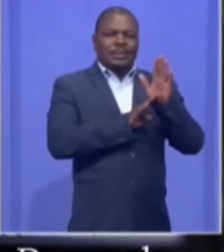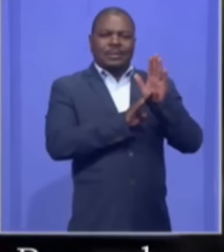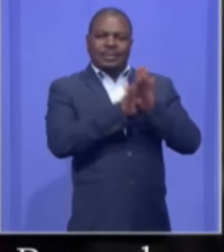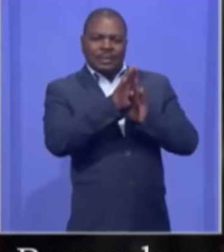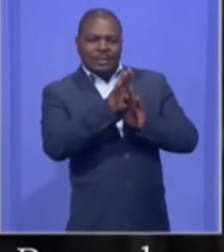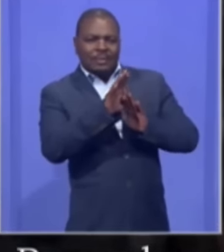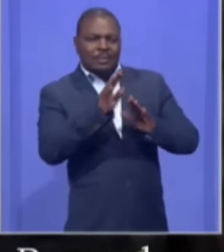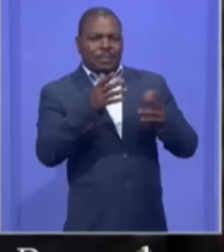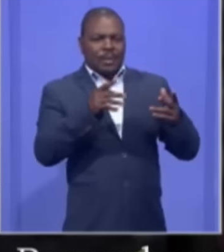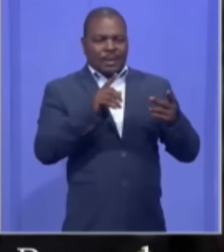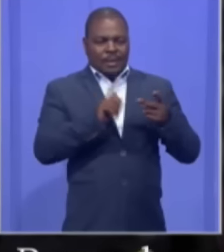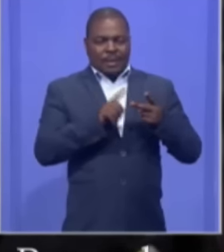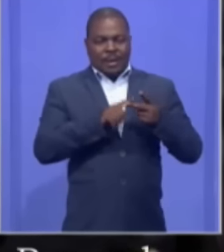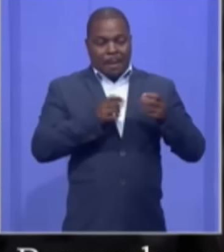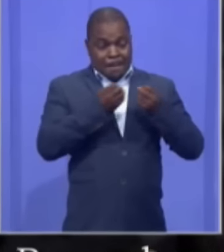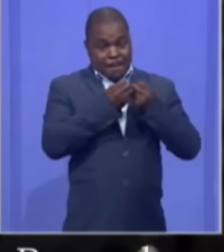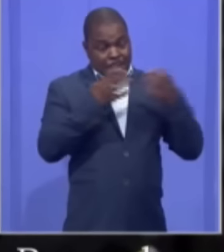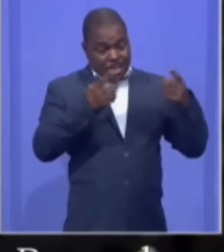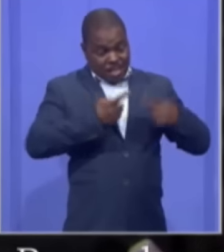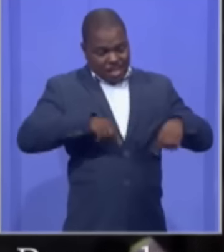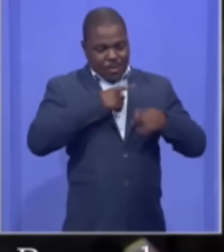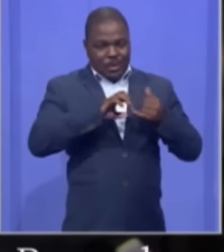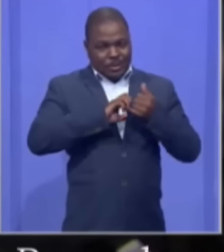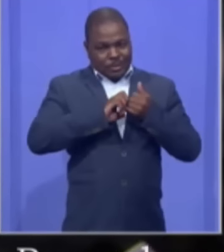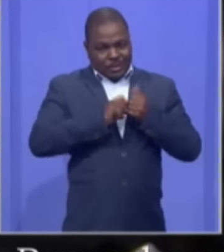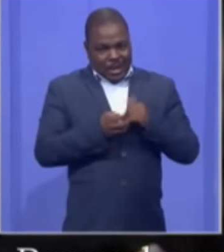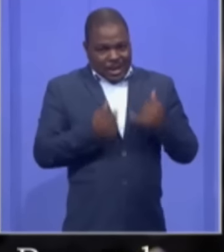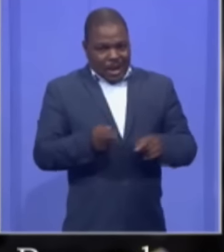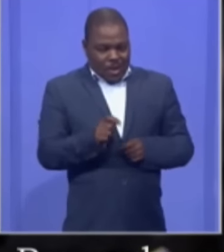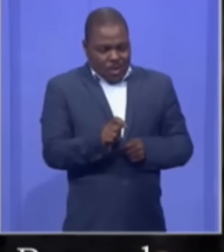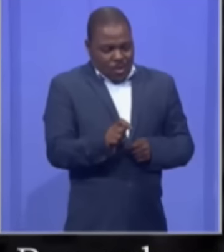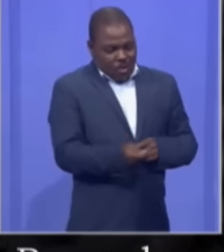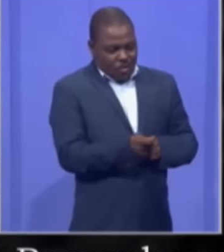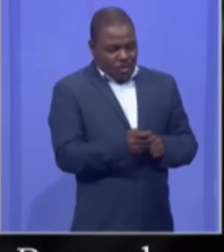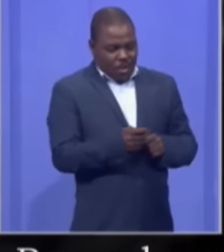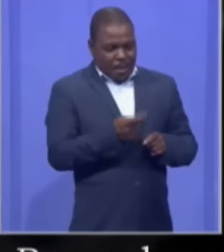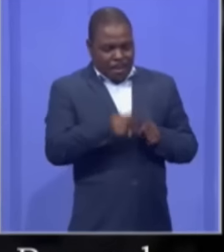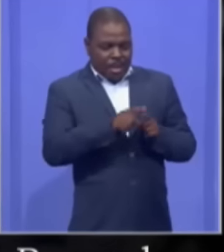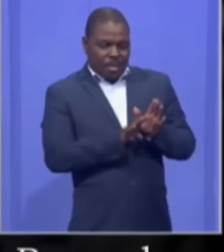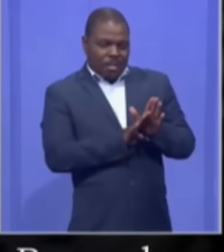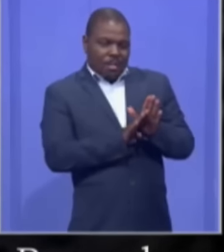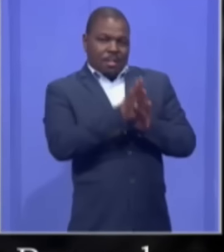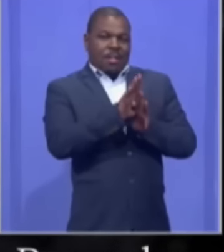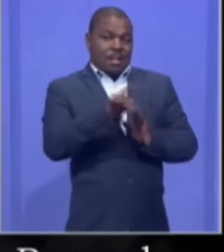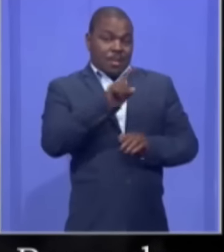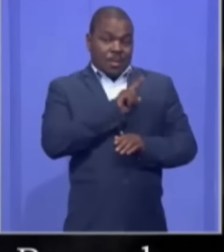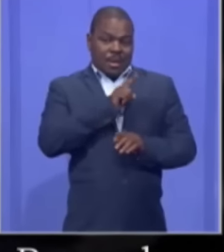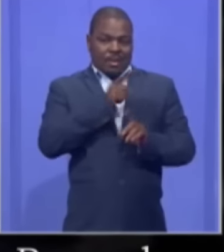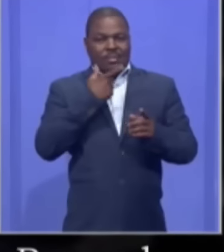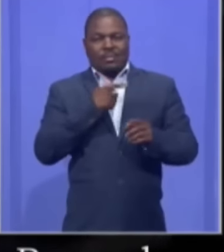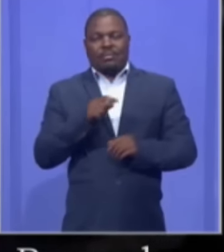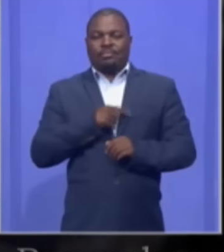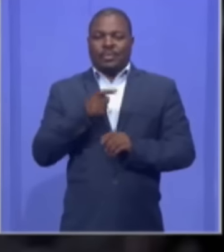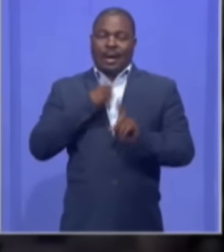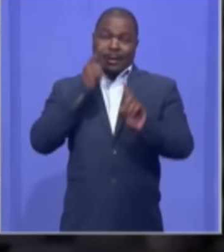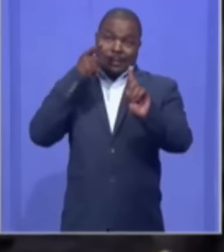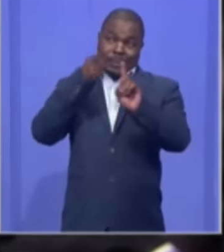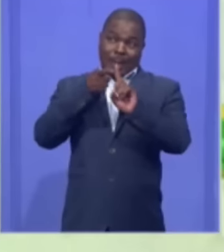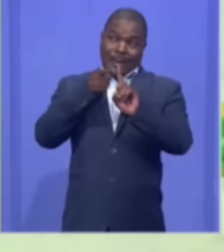So many of us will be trying to improve our golf game because we've got a target audience with